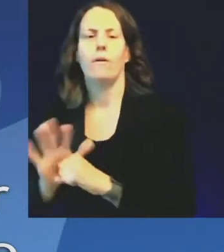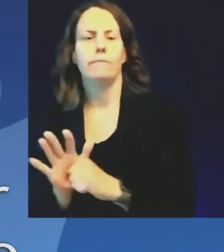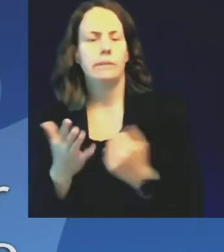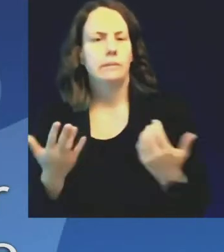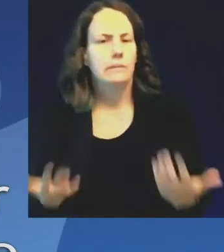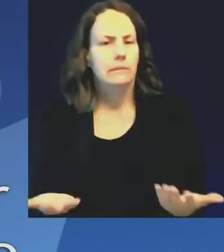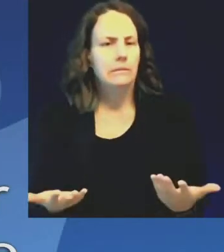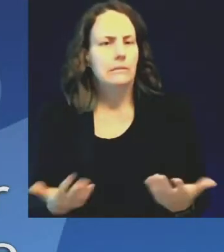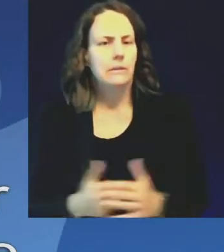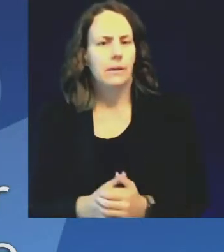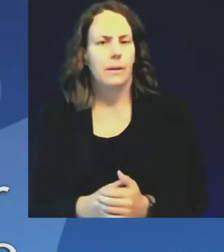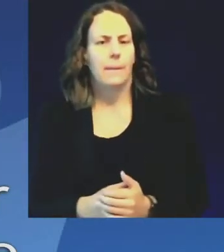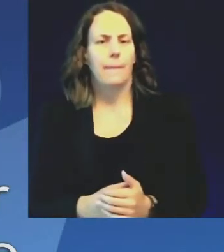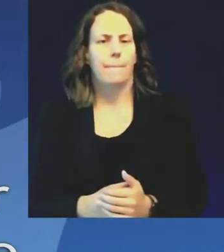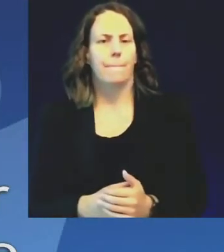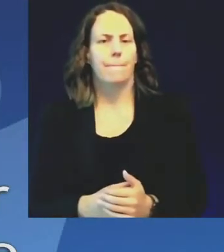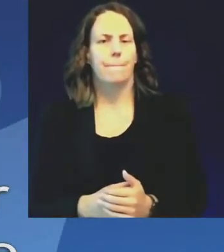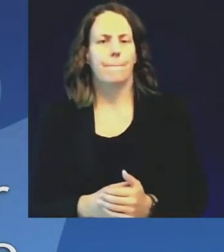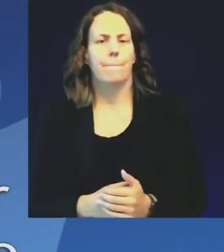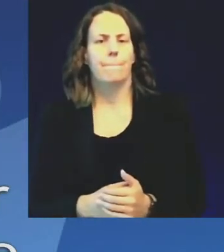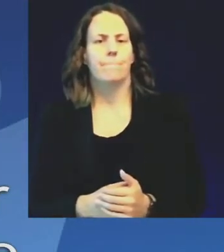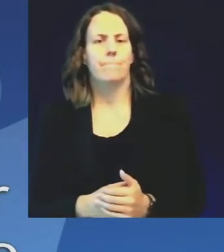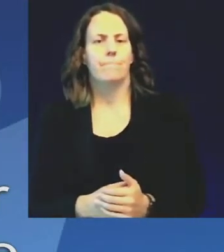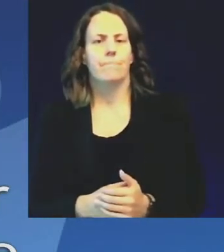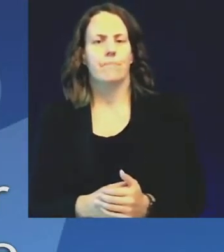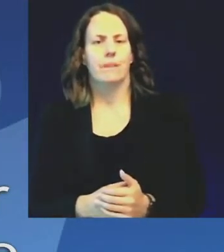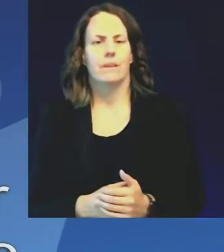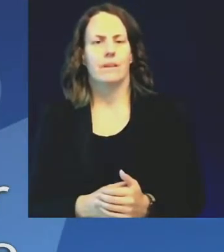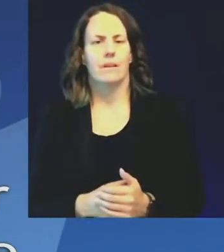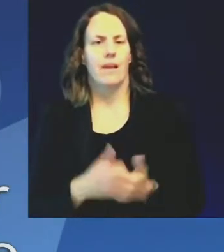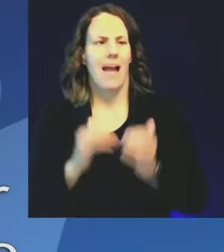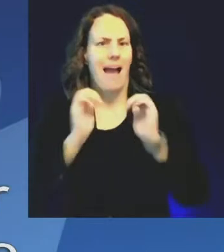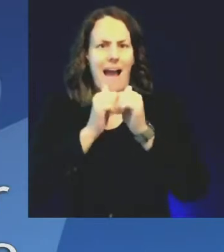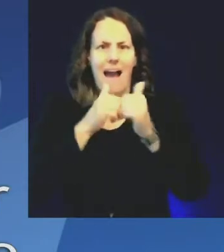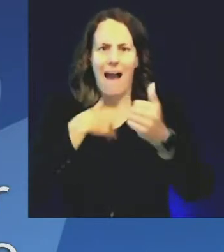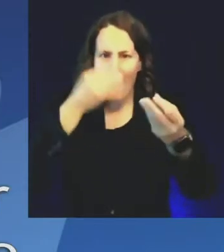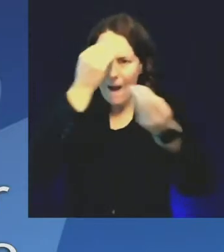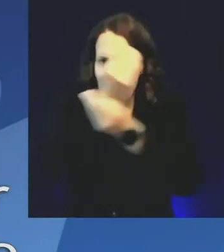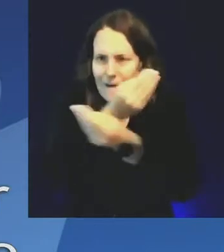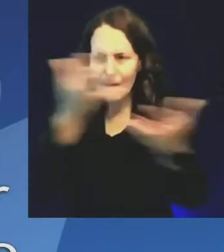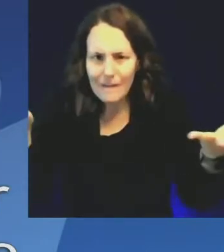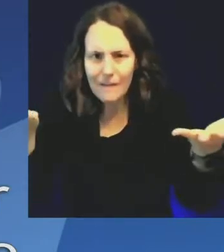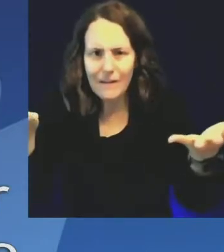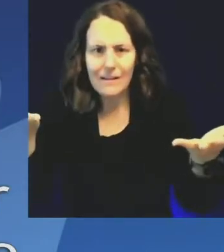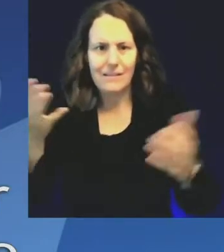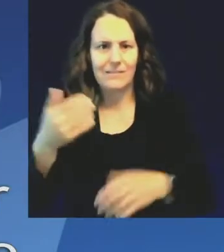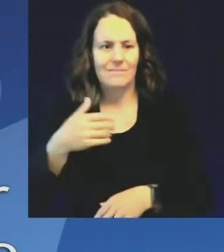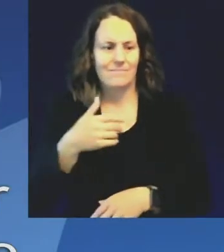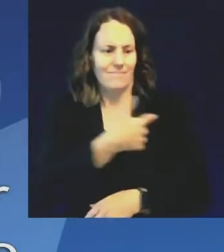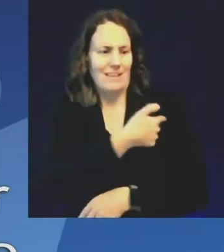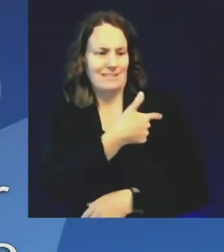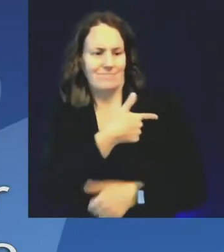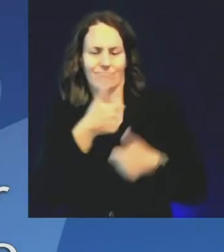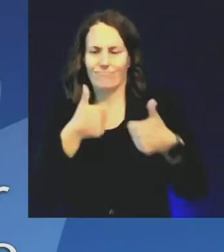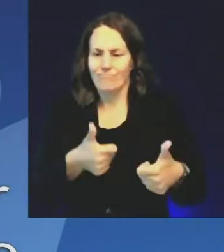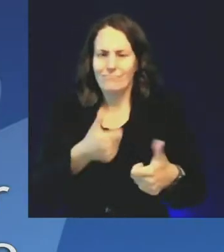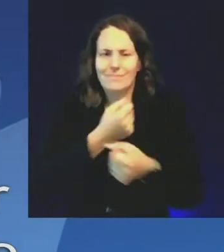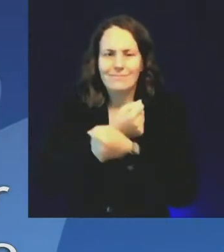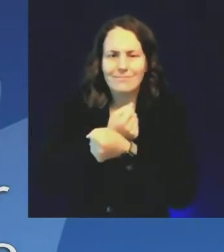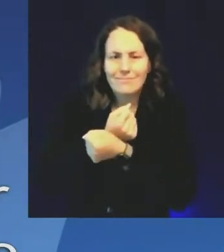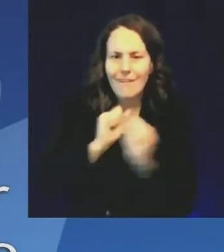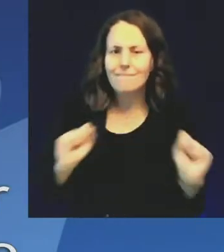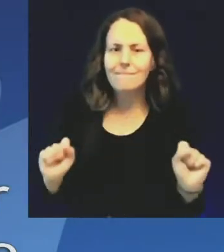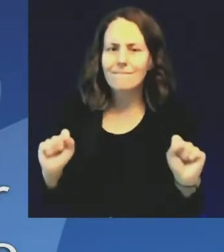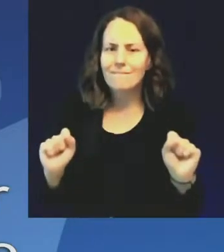percentage of people getting vaccinated, that they'll be okay? How do you reassure people that, as we're waiting with these